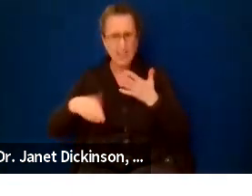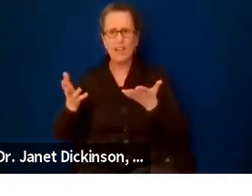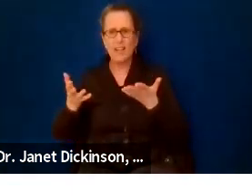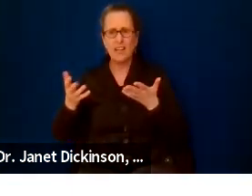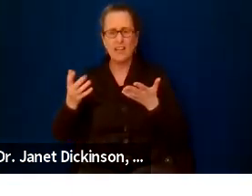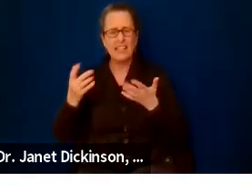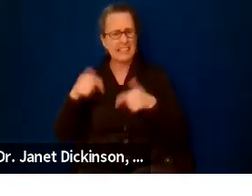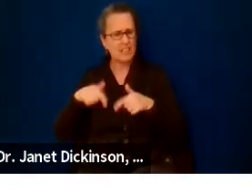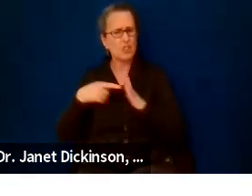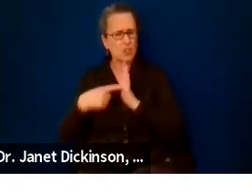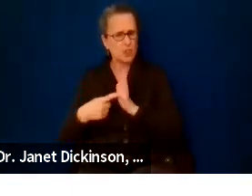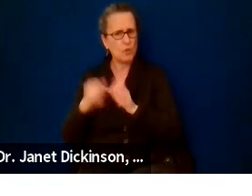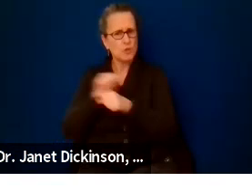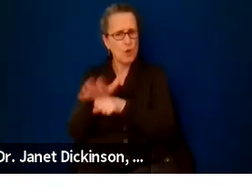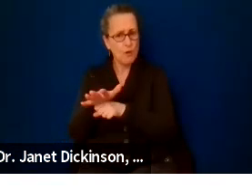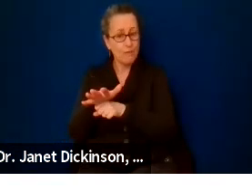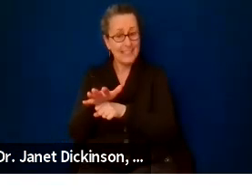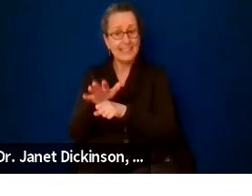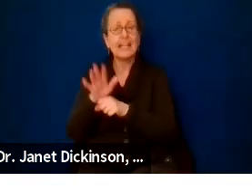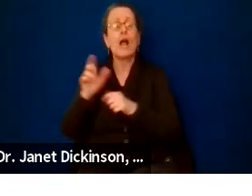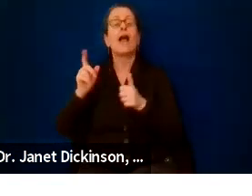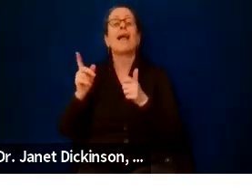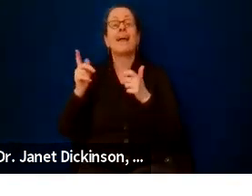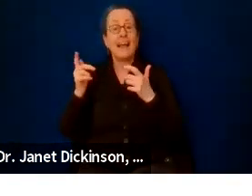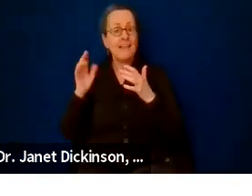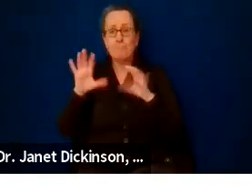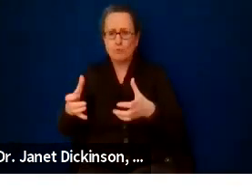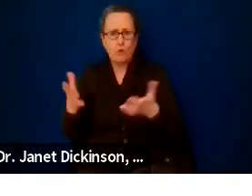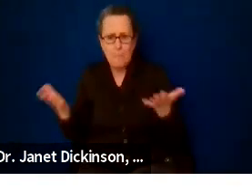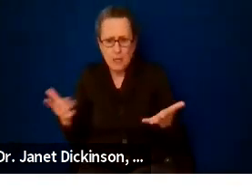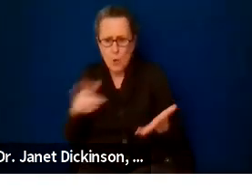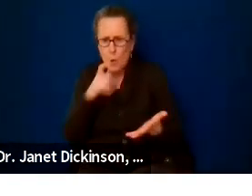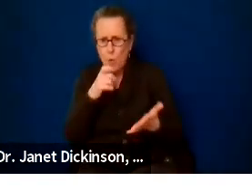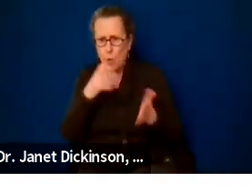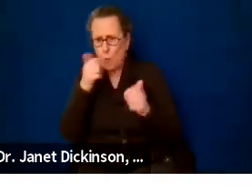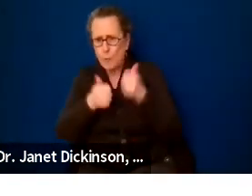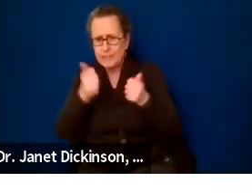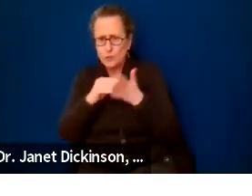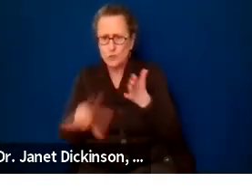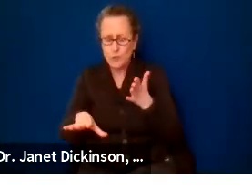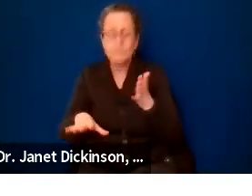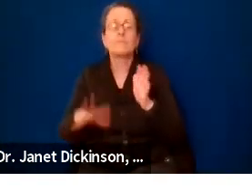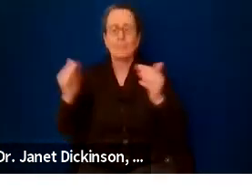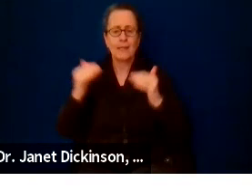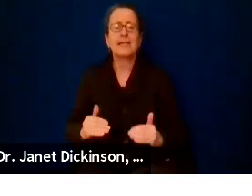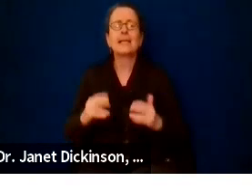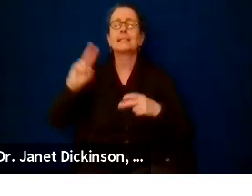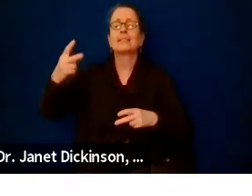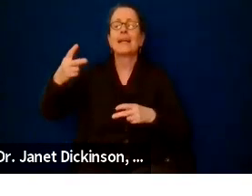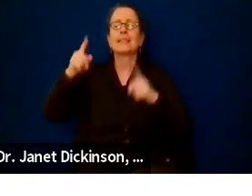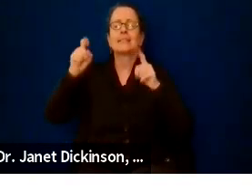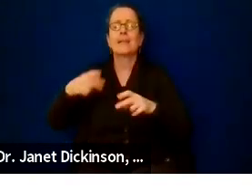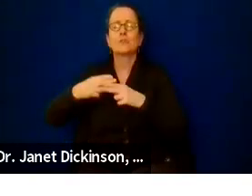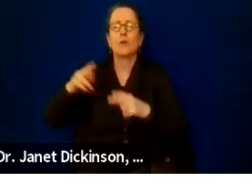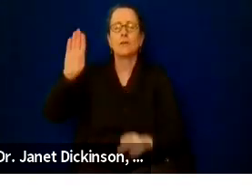positive result, so we can narrow down who the positive result is. If that child happens to be in school during the